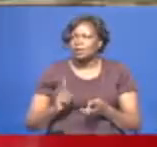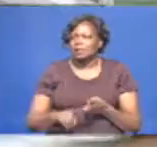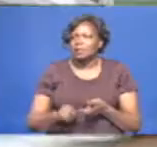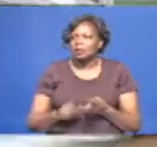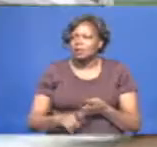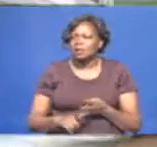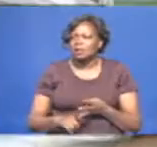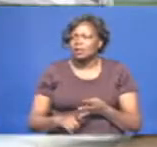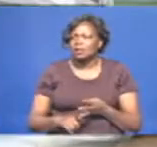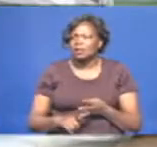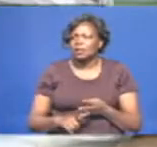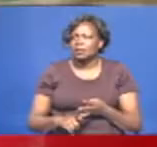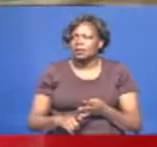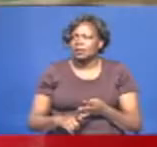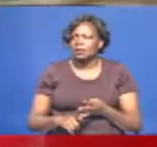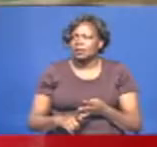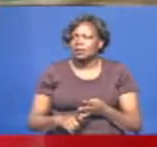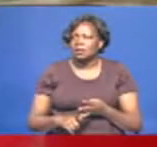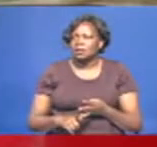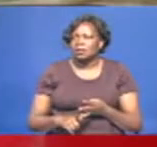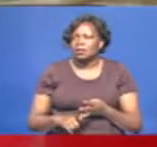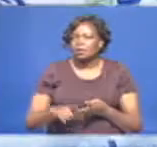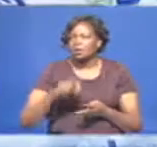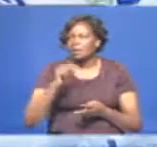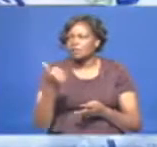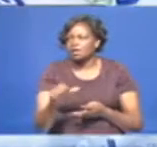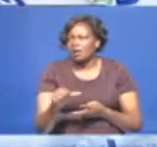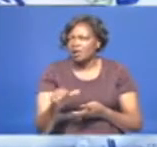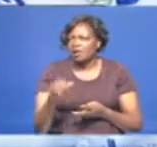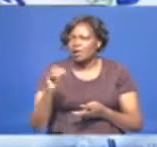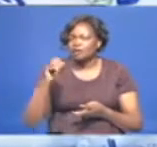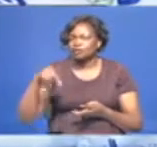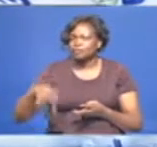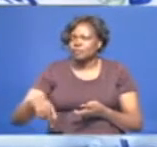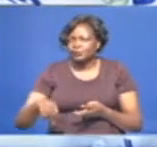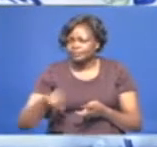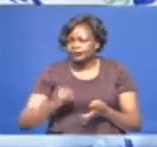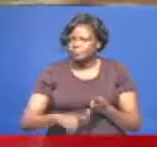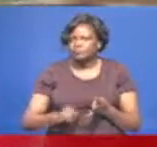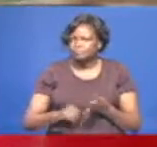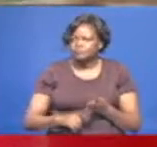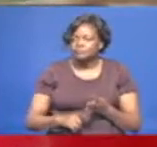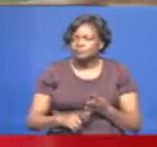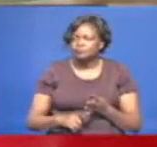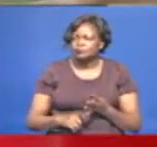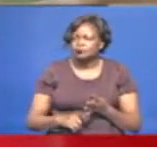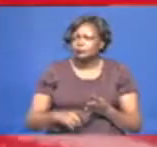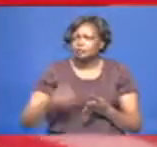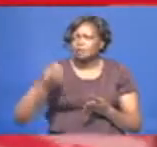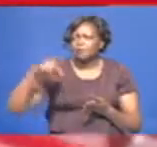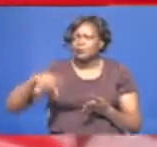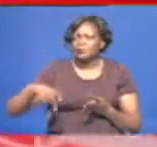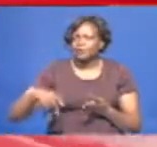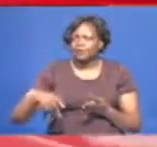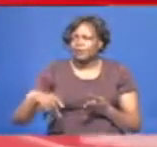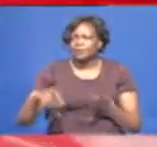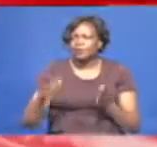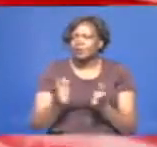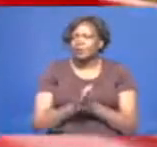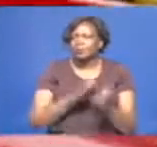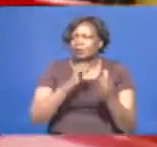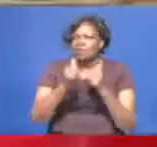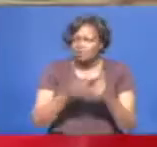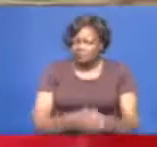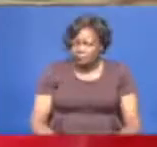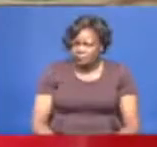ammonium phosphate. We have the likes of SOP, the likes of MOP and filler. Filler is the lime.